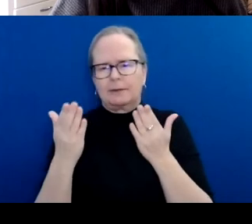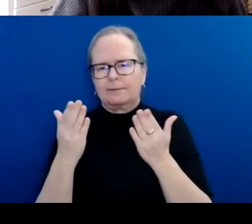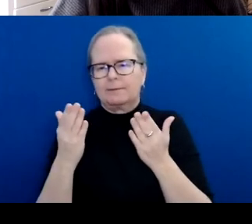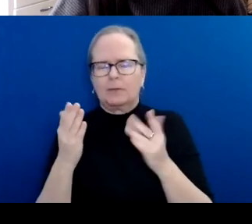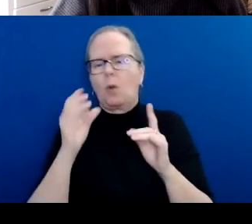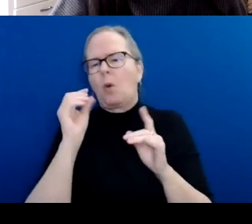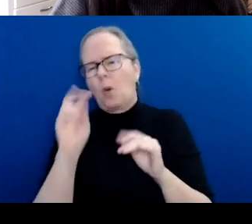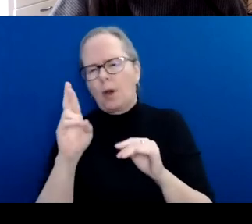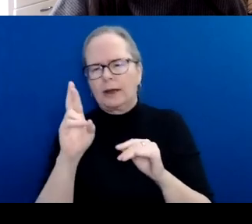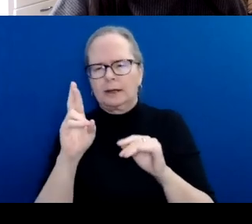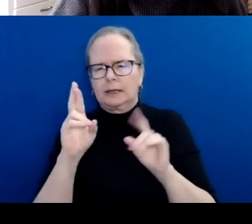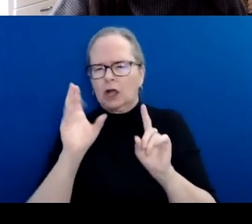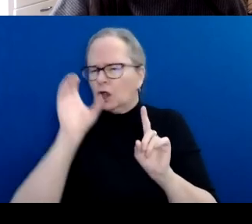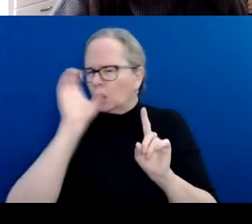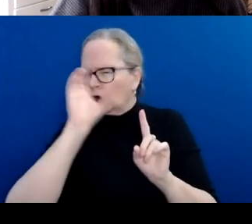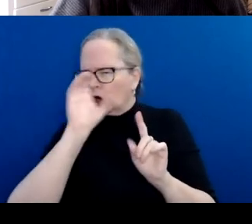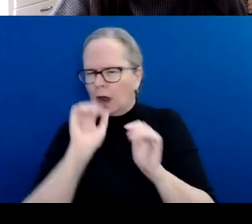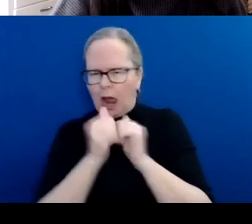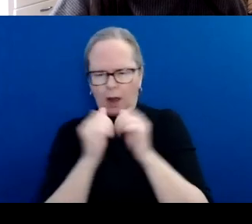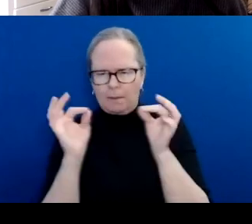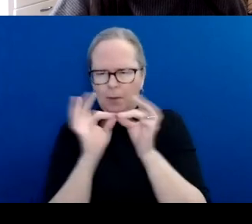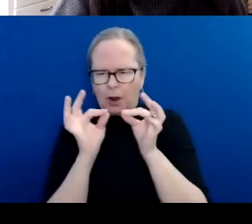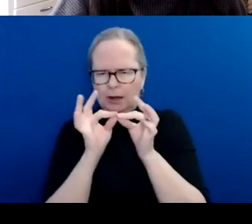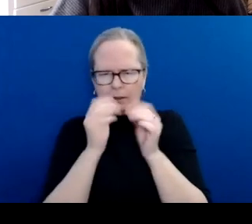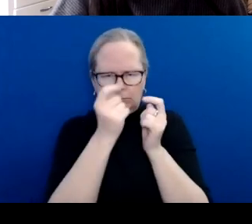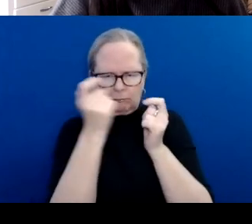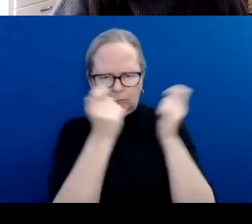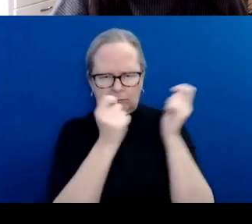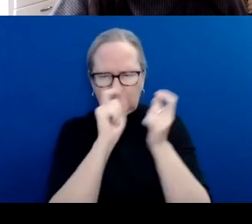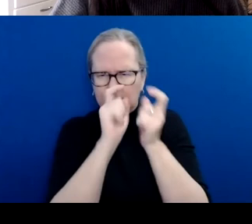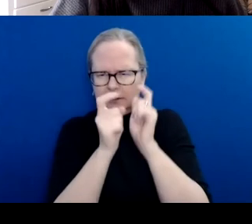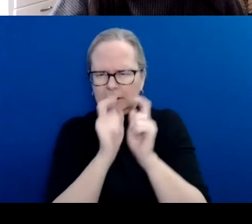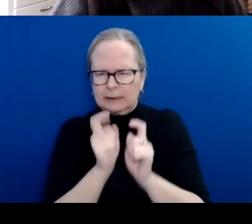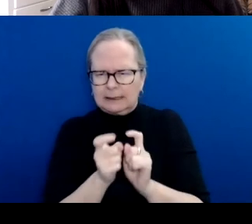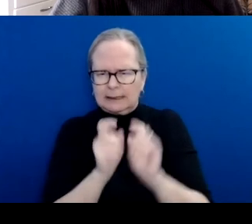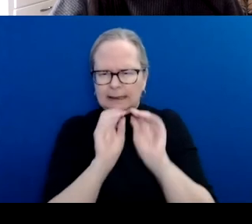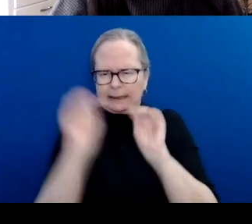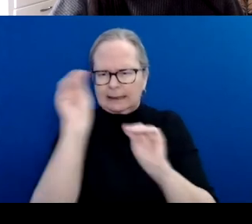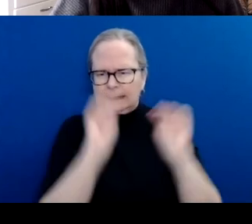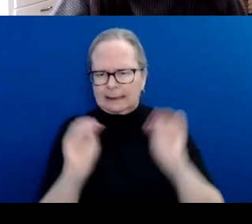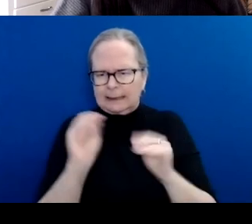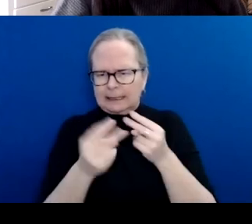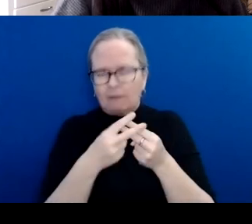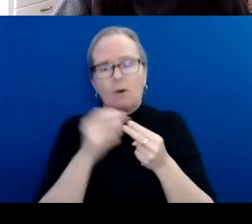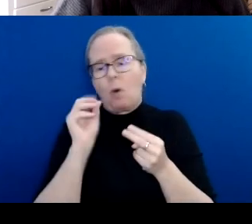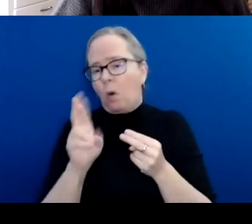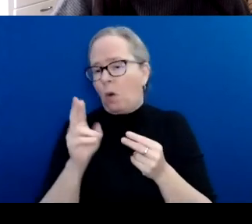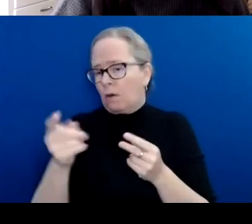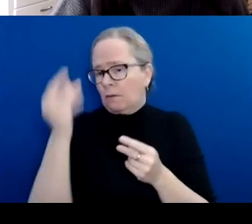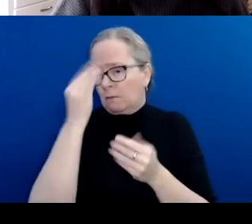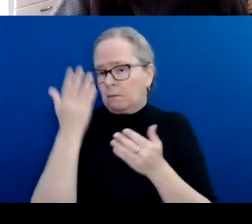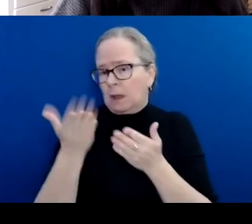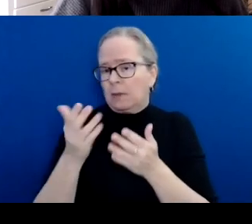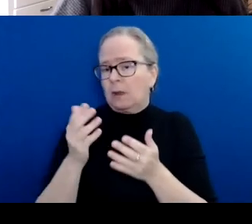reduce costs, or think about other funding or revenues to supplement your